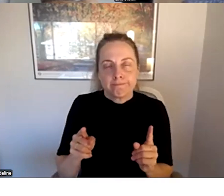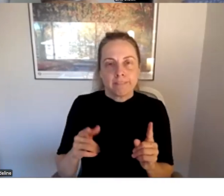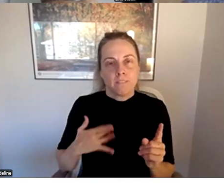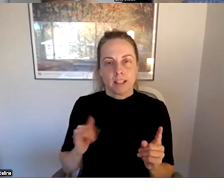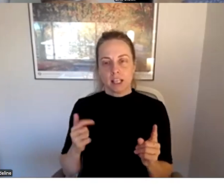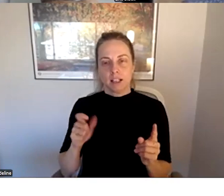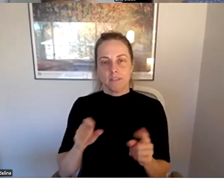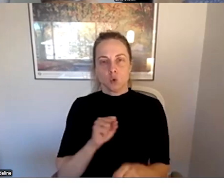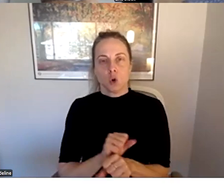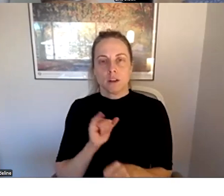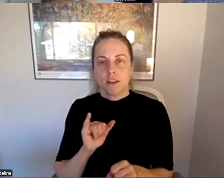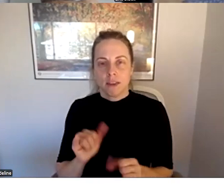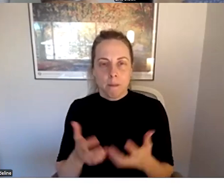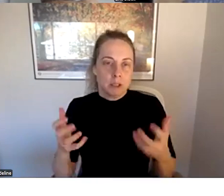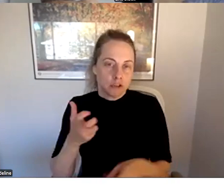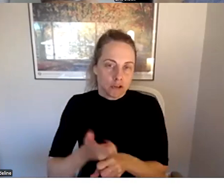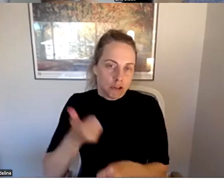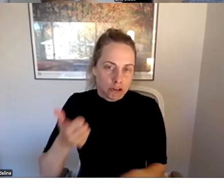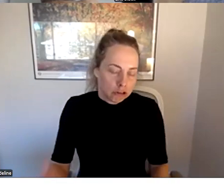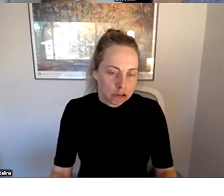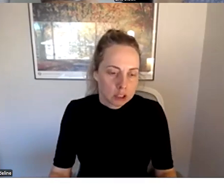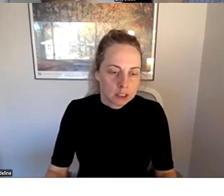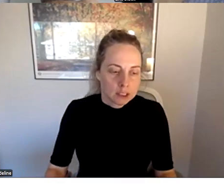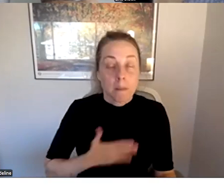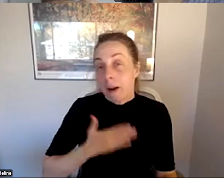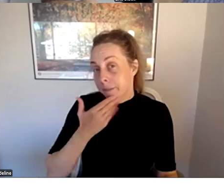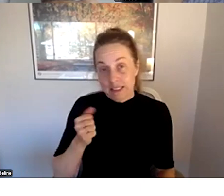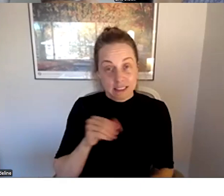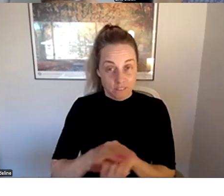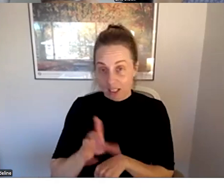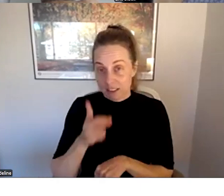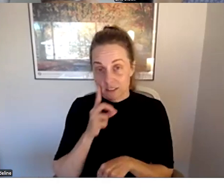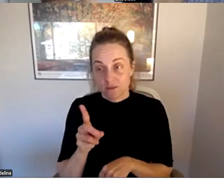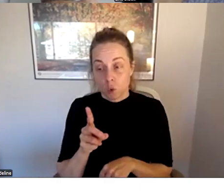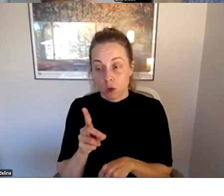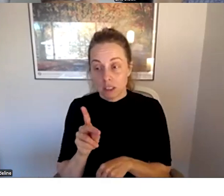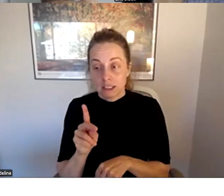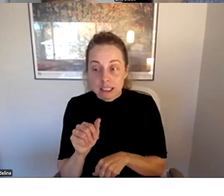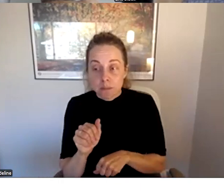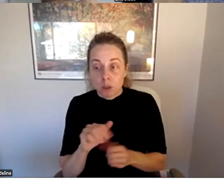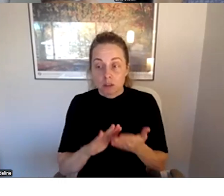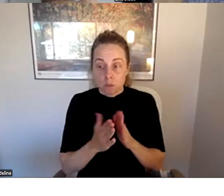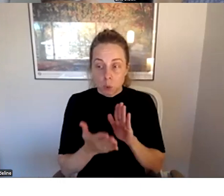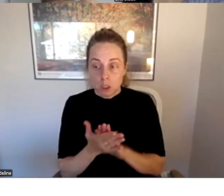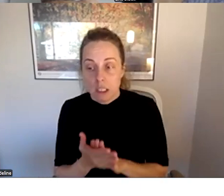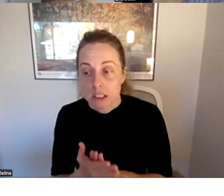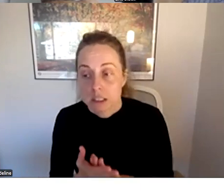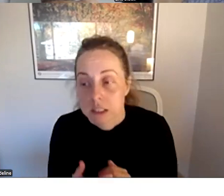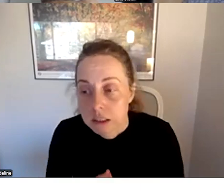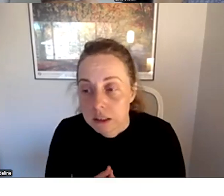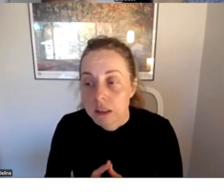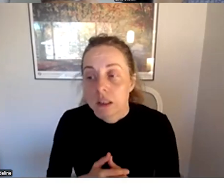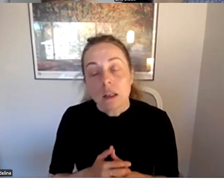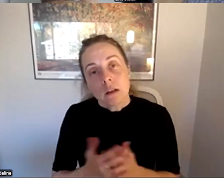have to work that much harder. So I guess, you know, my best advice for the disabled community is just really we should